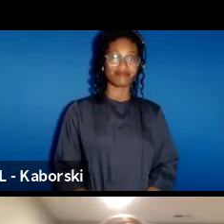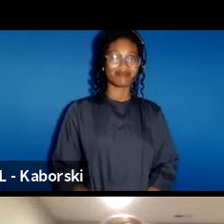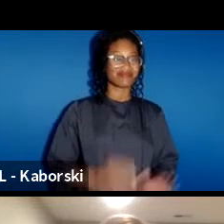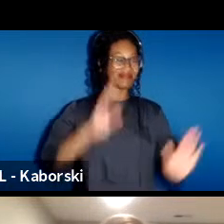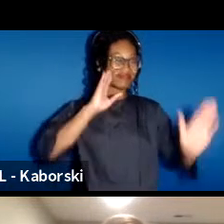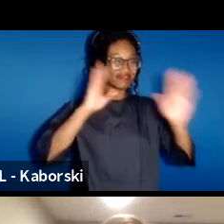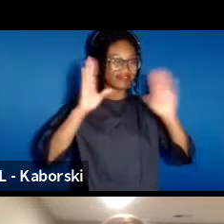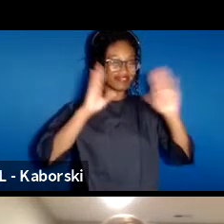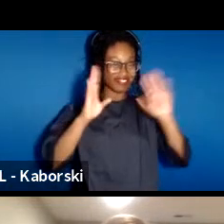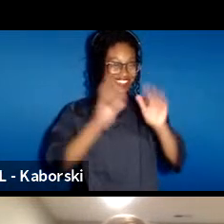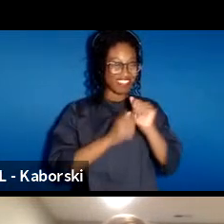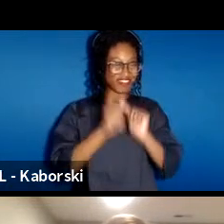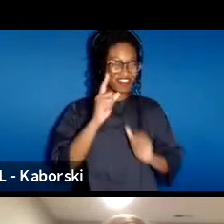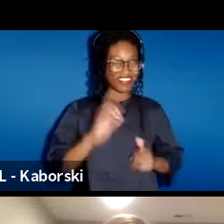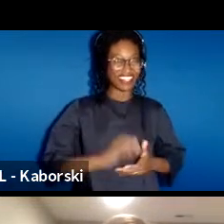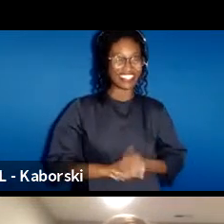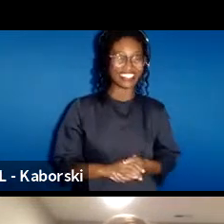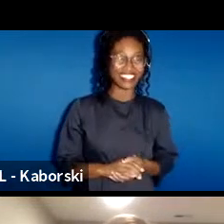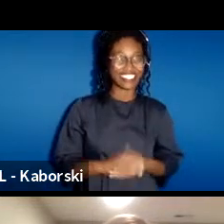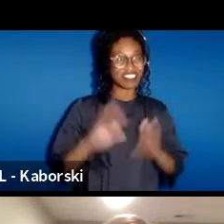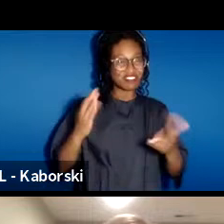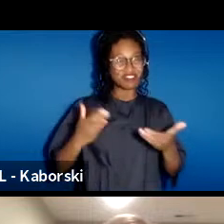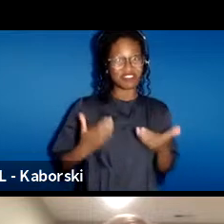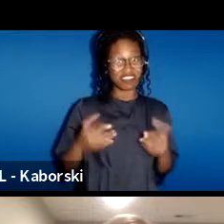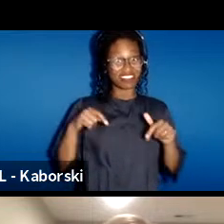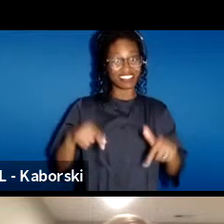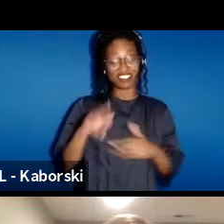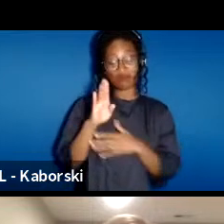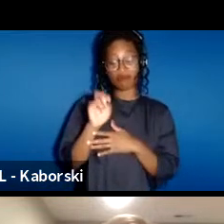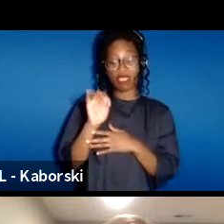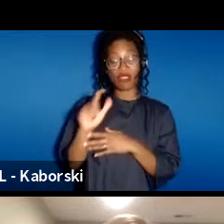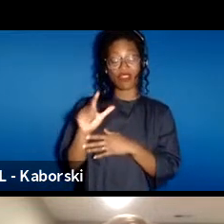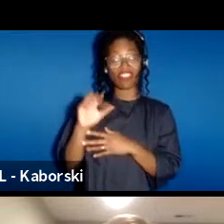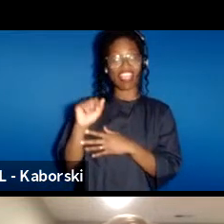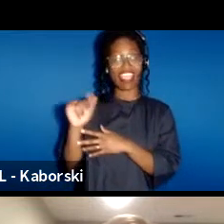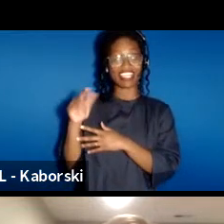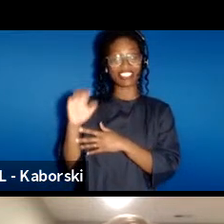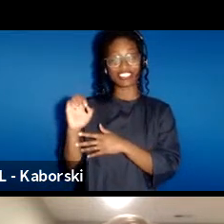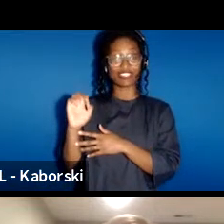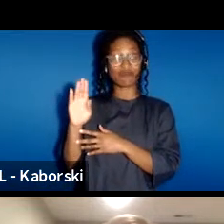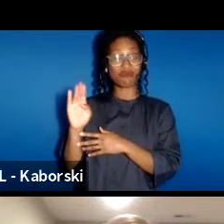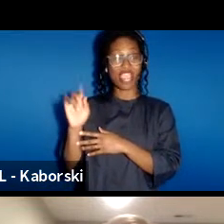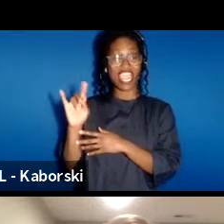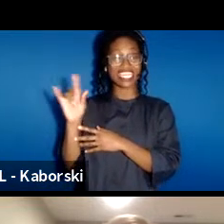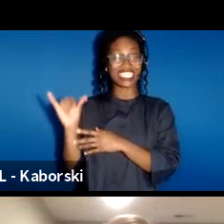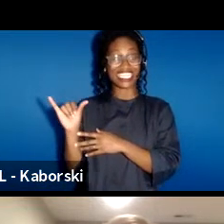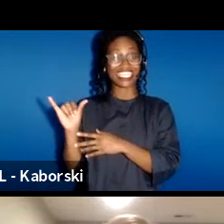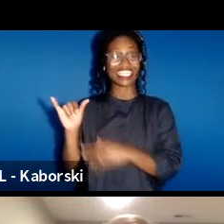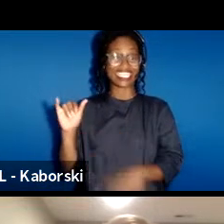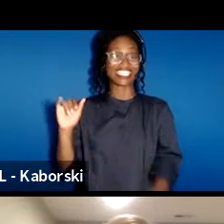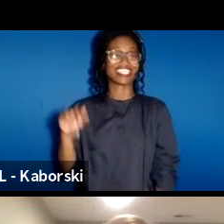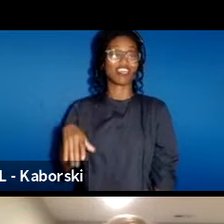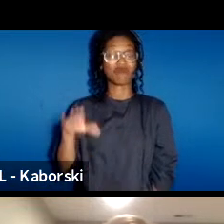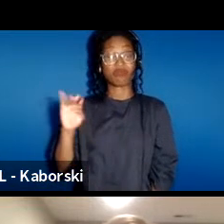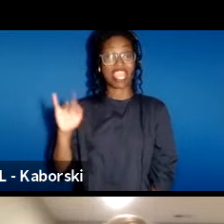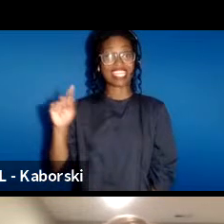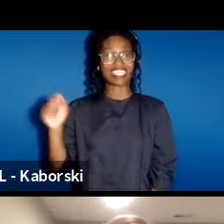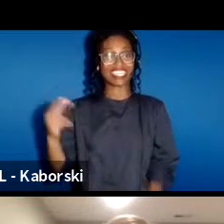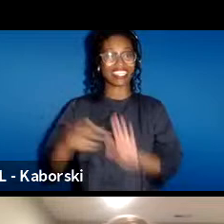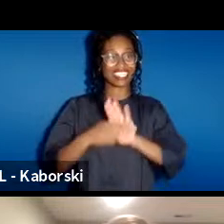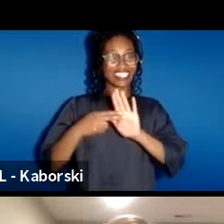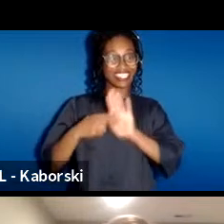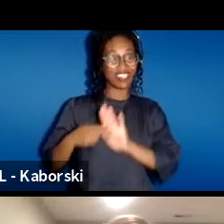Hello, everyone. Welcome to Barrel Aged Branding. We have a great panelist lined up for you this